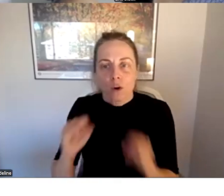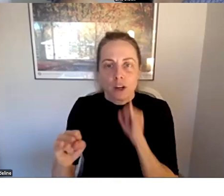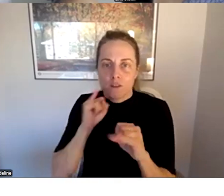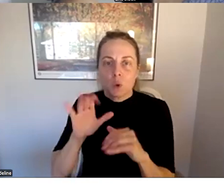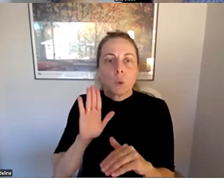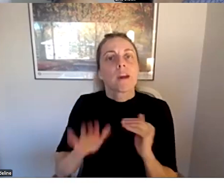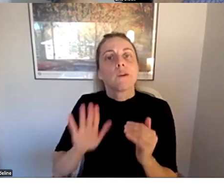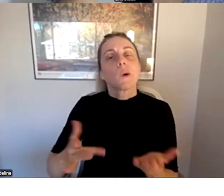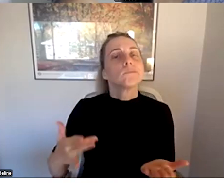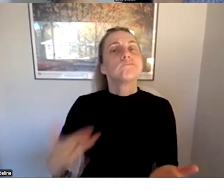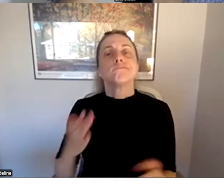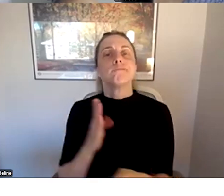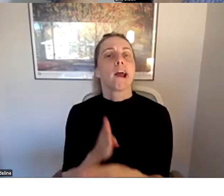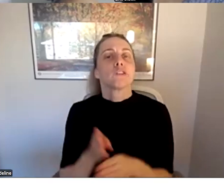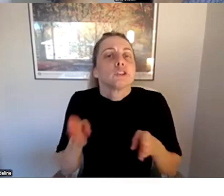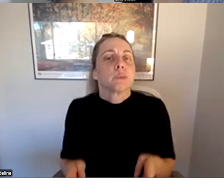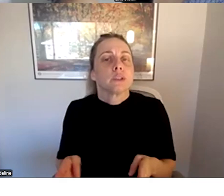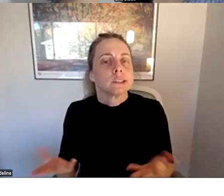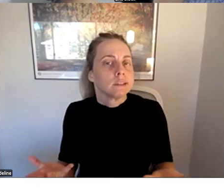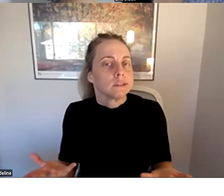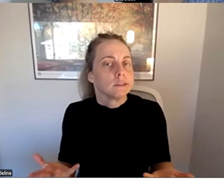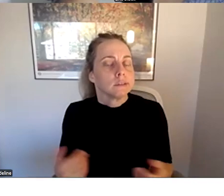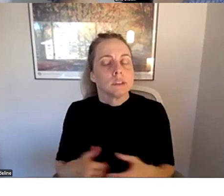the average person. So they might feel that